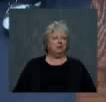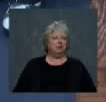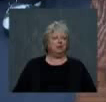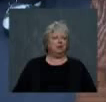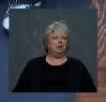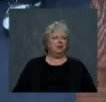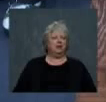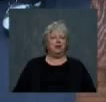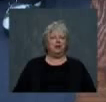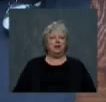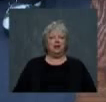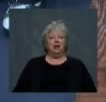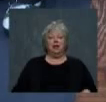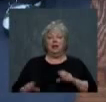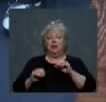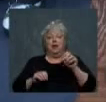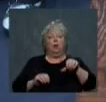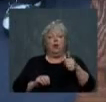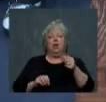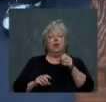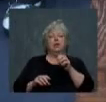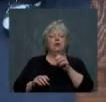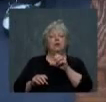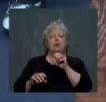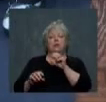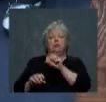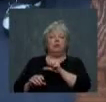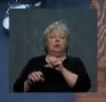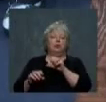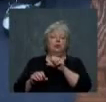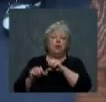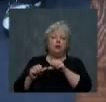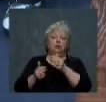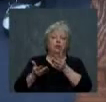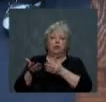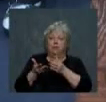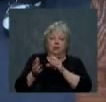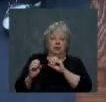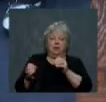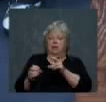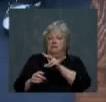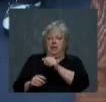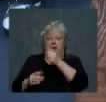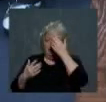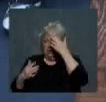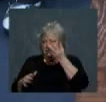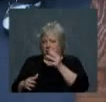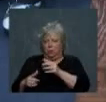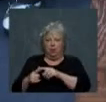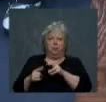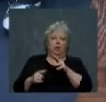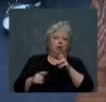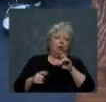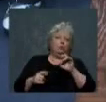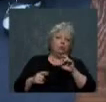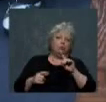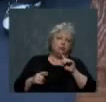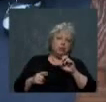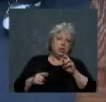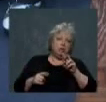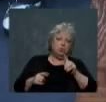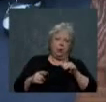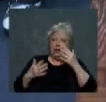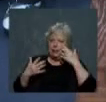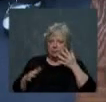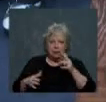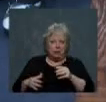They have no other social services that they're connected to. The VA denies knowing them. Bridgeway denies knowing them. It's a